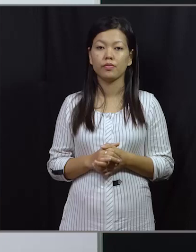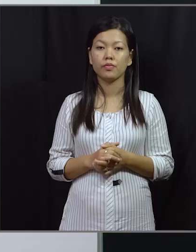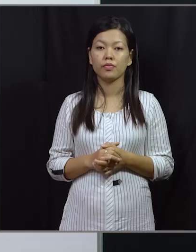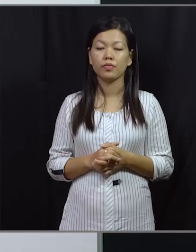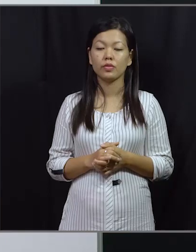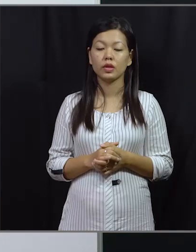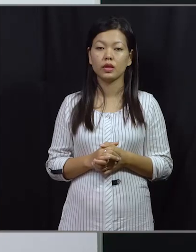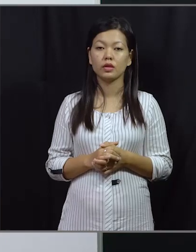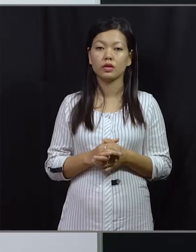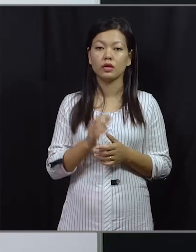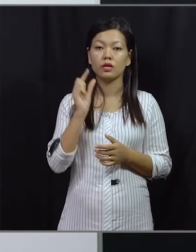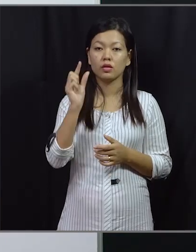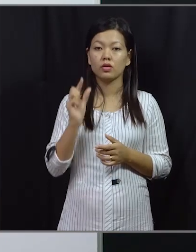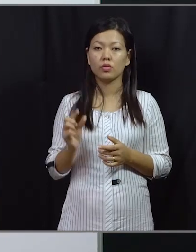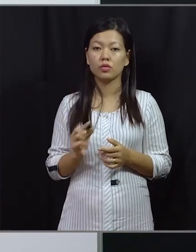in the word